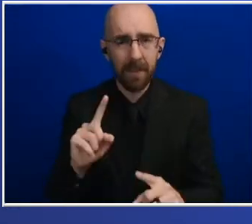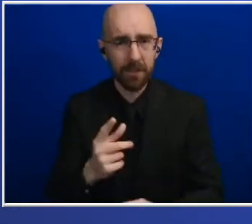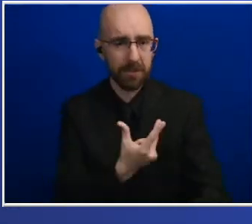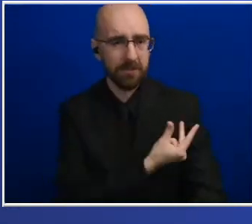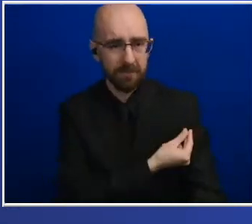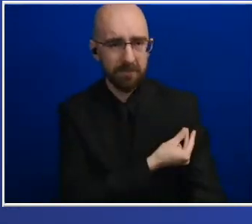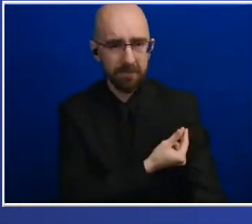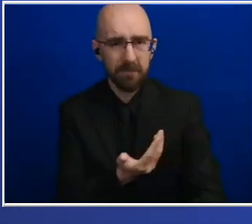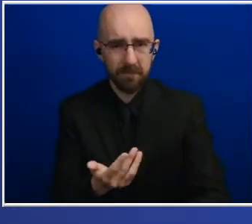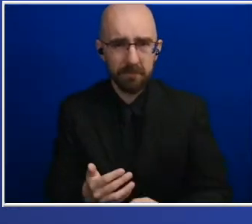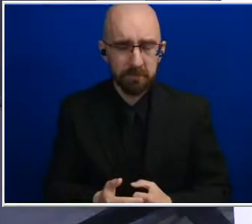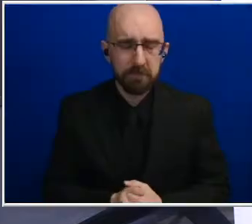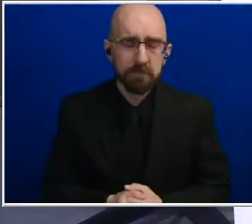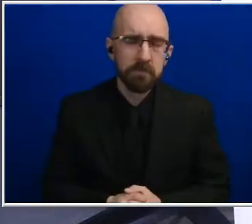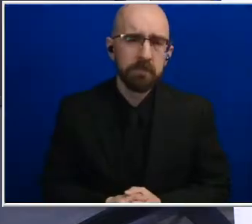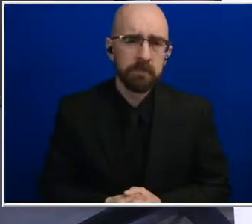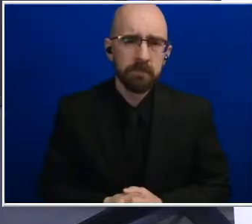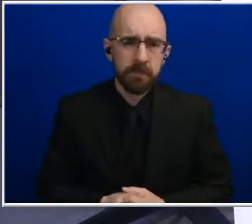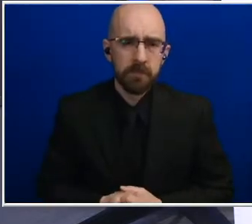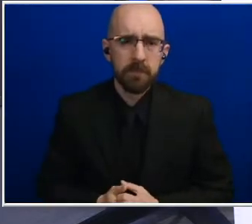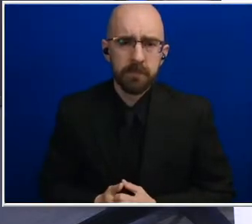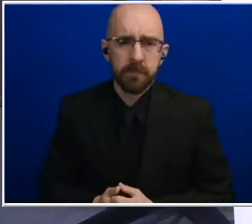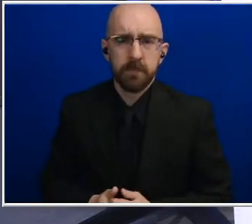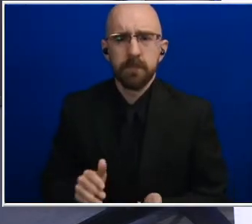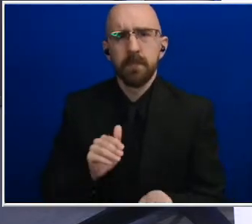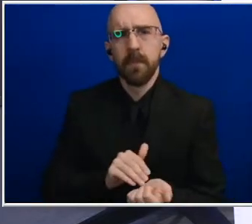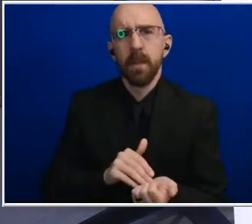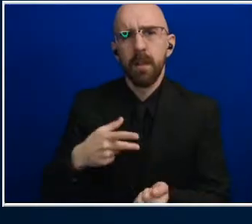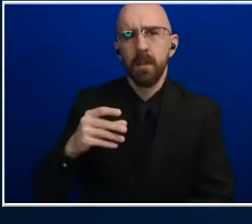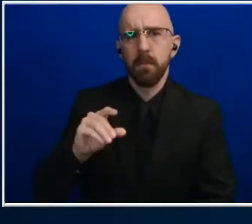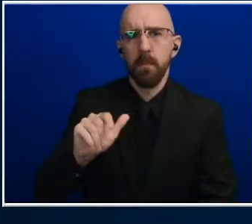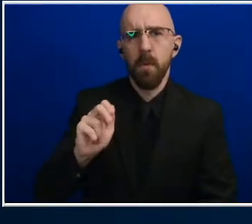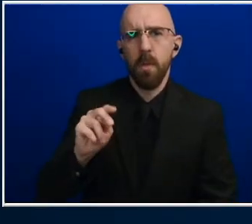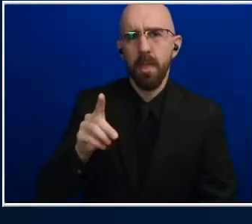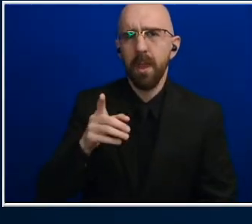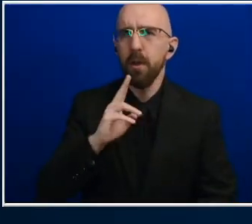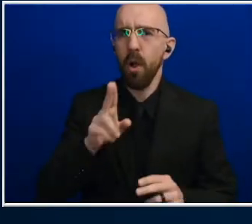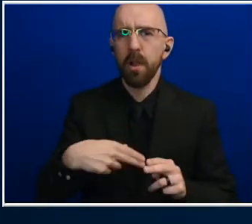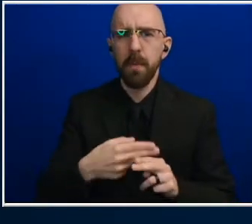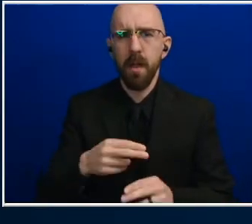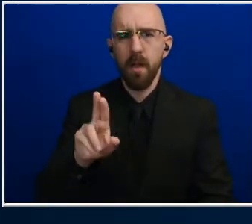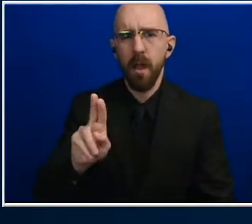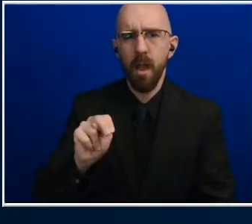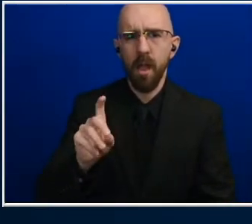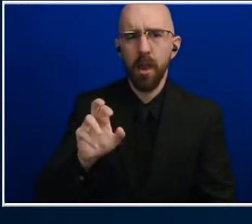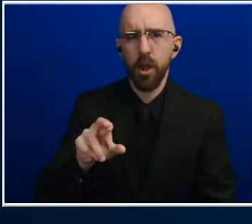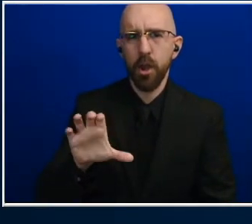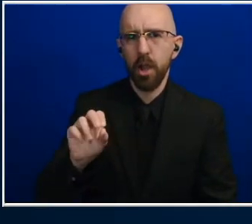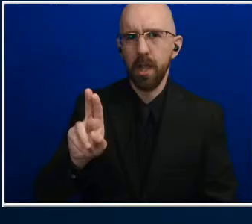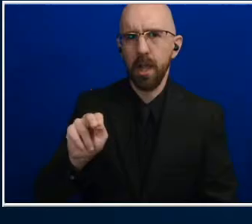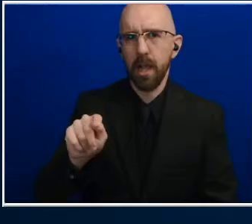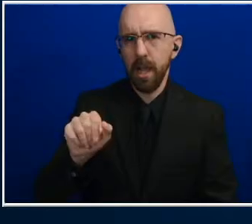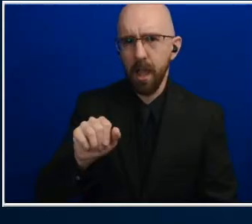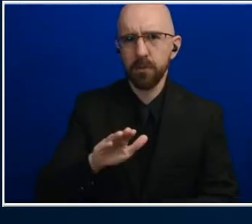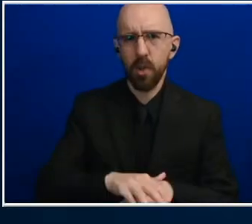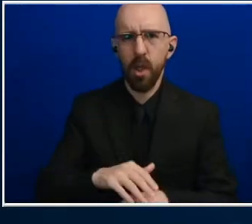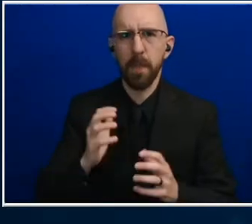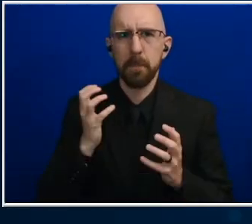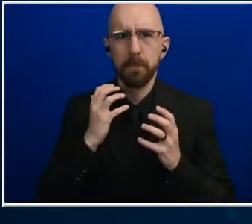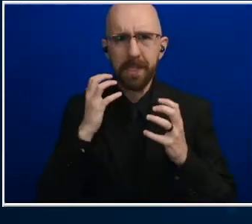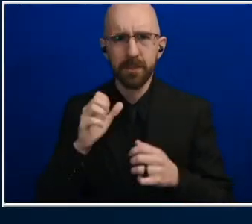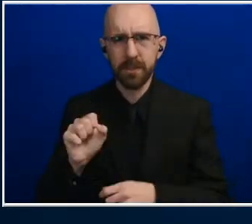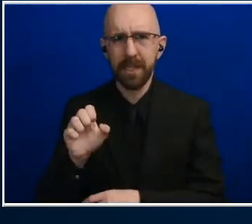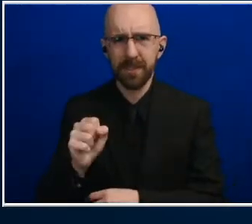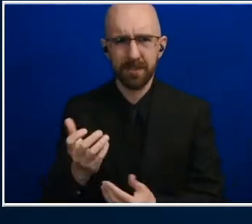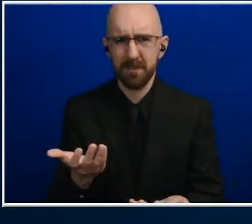efficacious vaccine. Dr. Poland, they've talked about undercounts on the number of measles cases. Talk to us about why that. First of all, what is